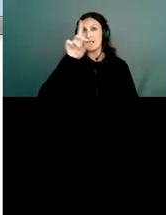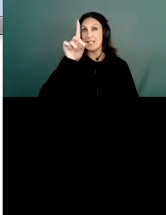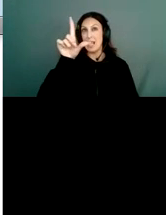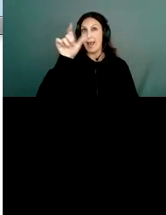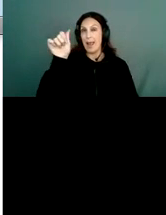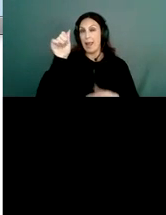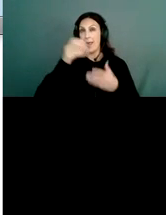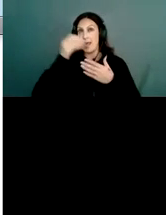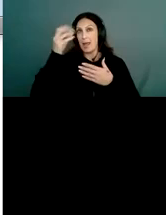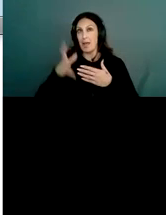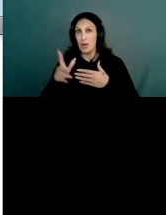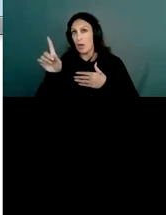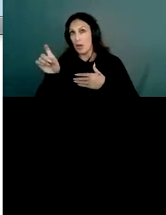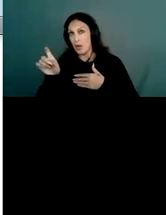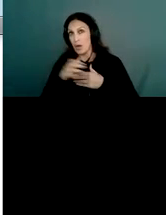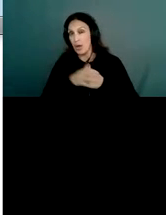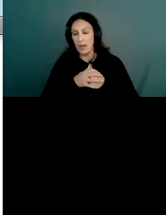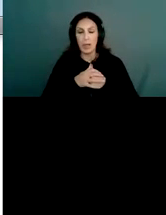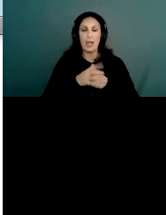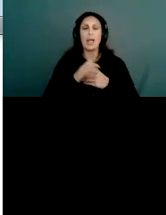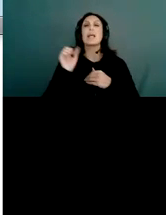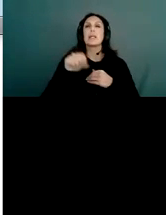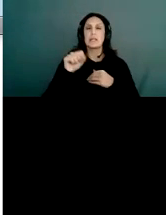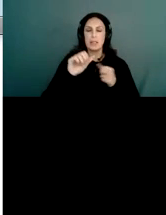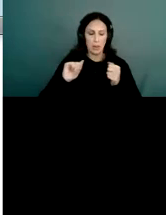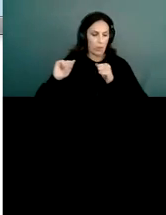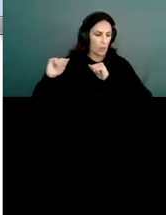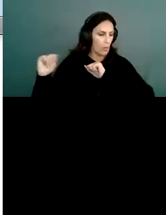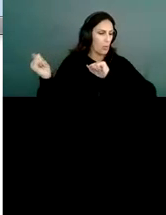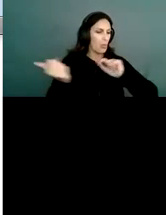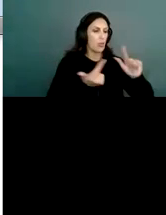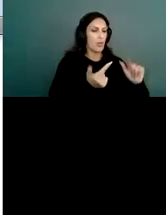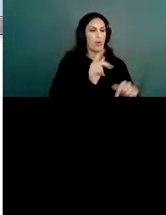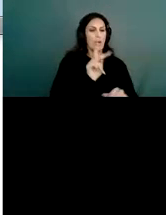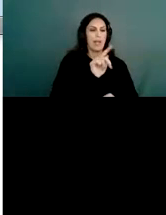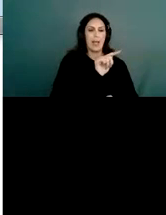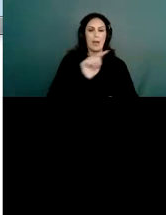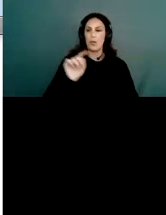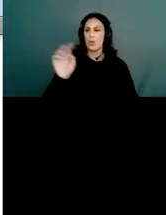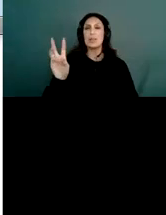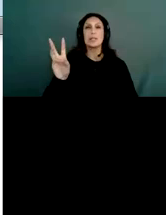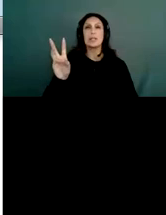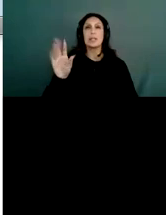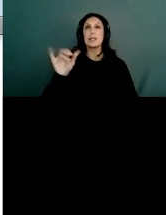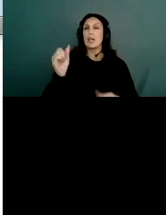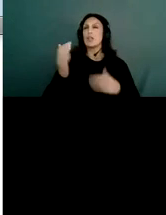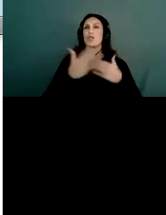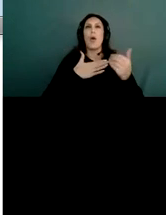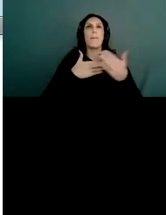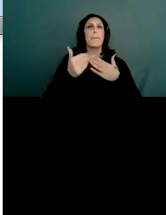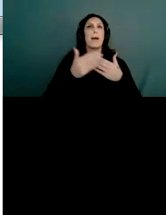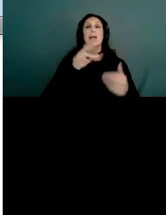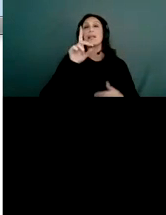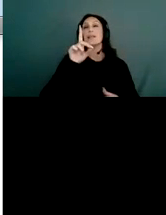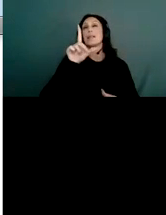Yes, so this is available to all of our K-6 students, regardless of program, whether it's DLI